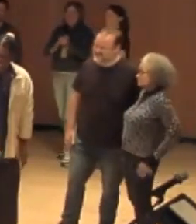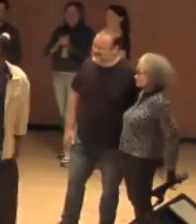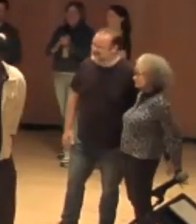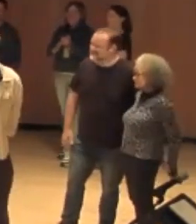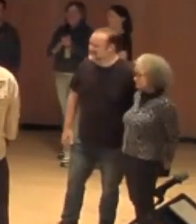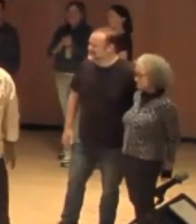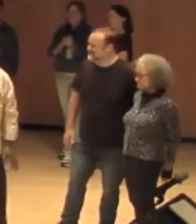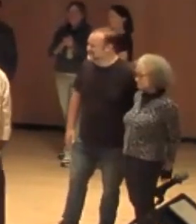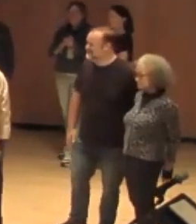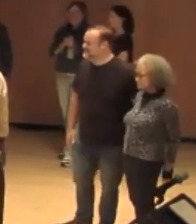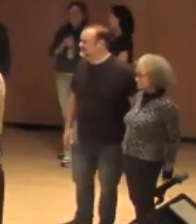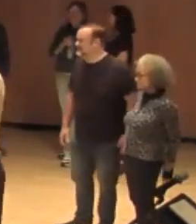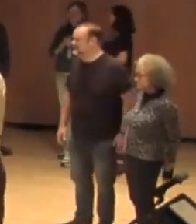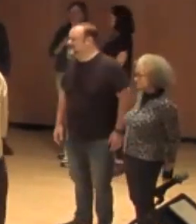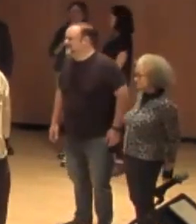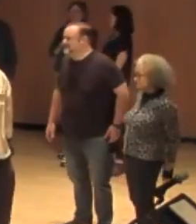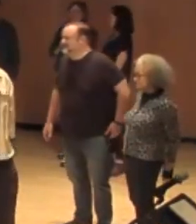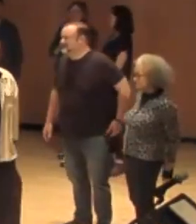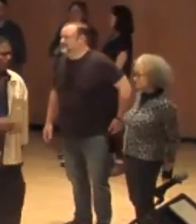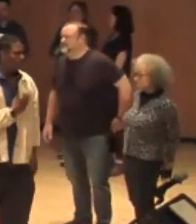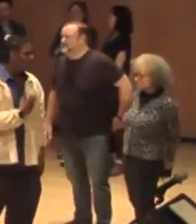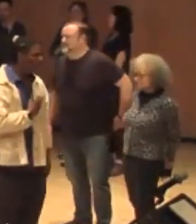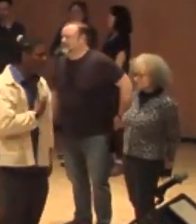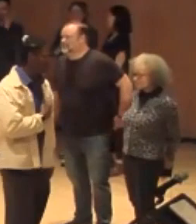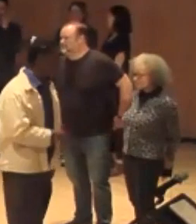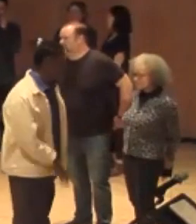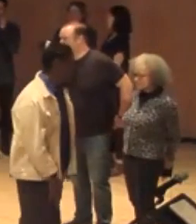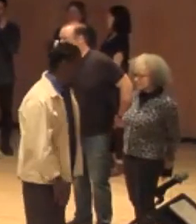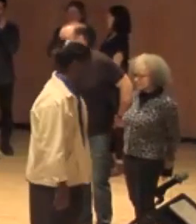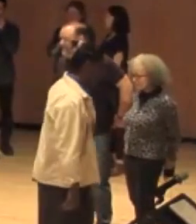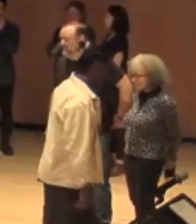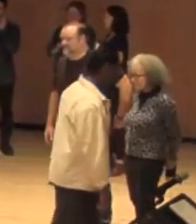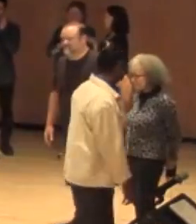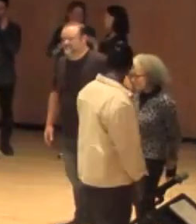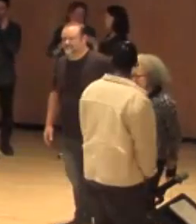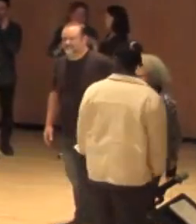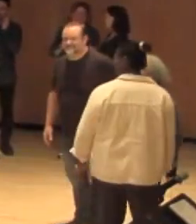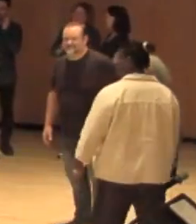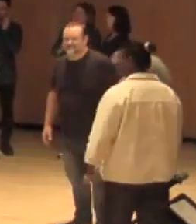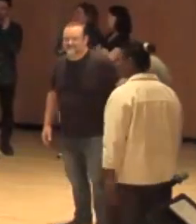sense not you're right right right at